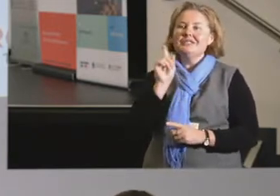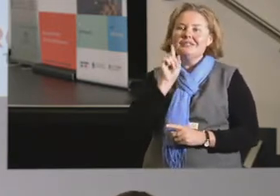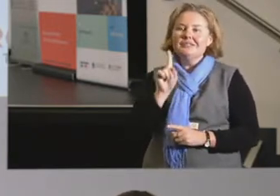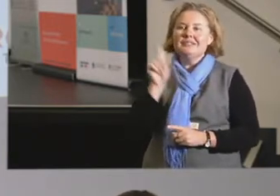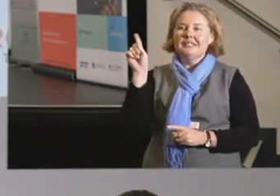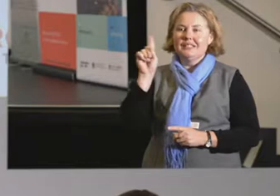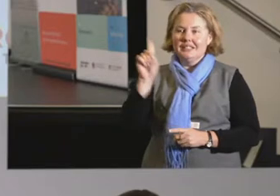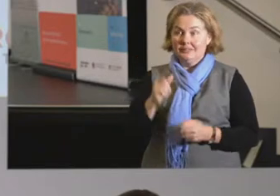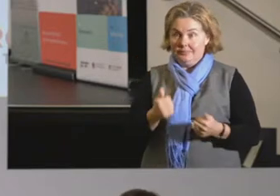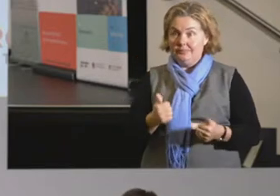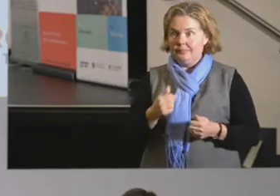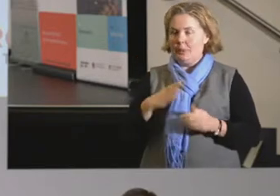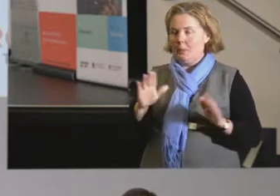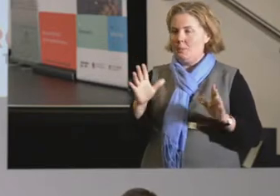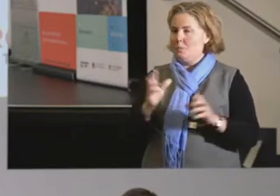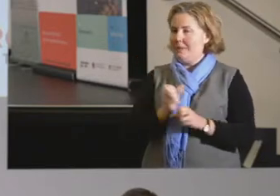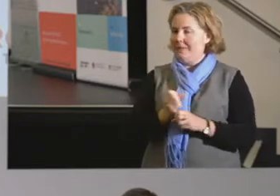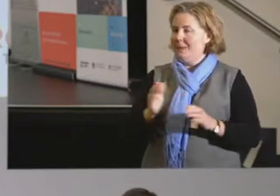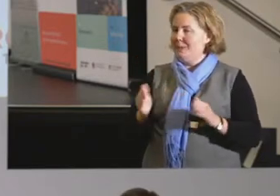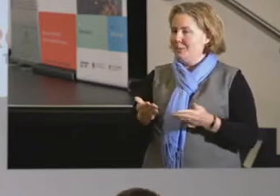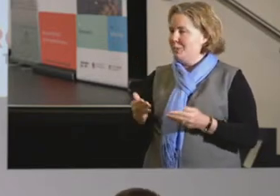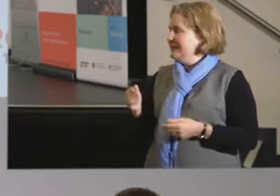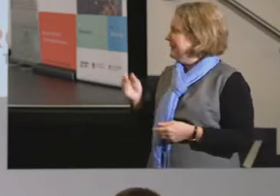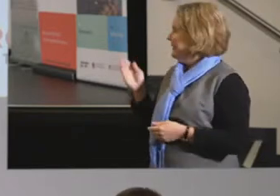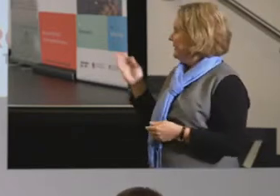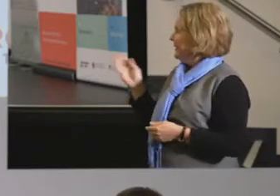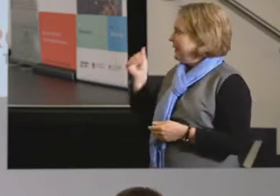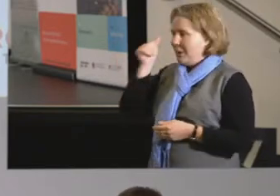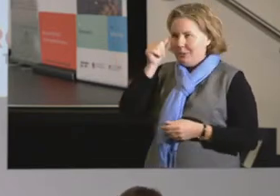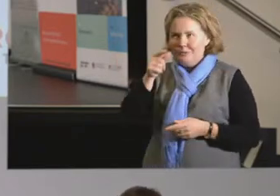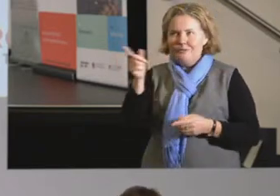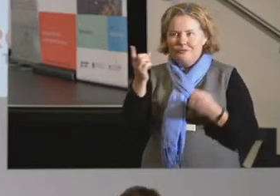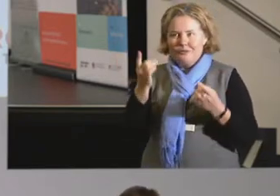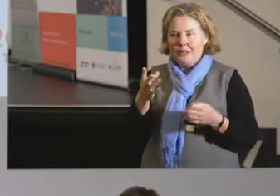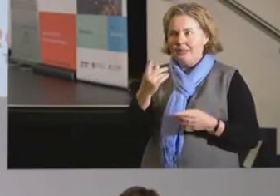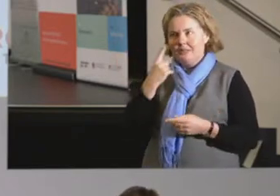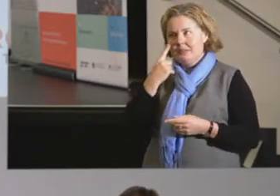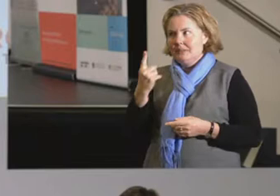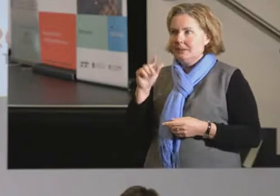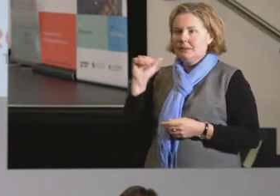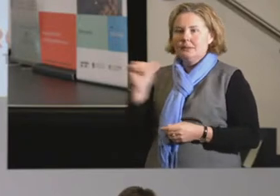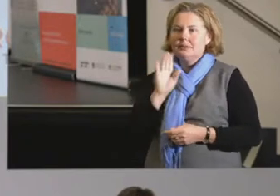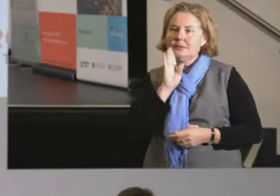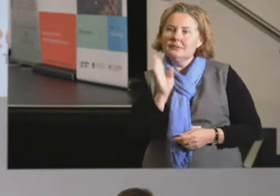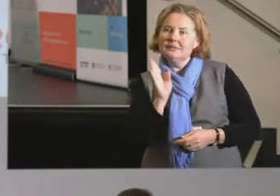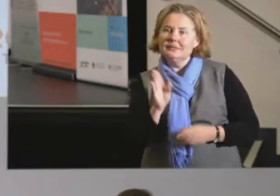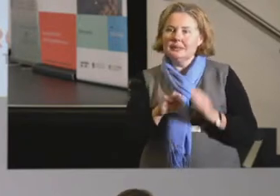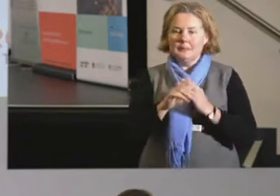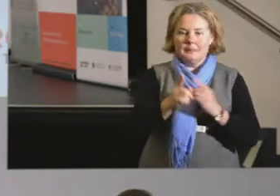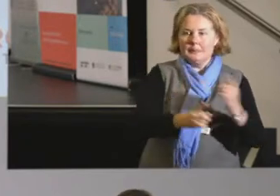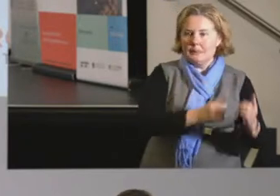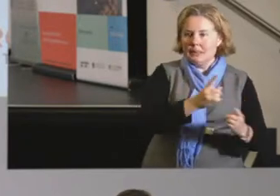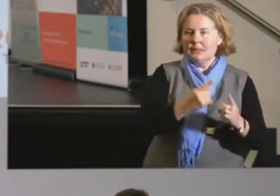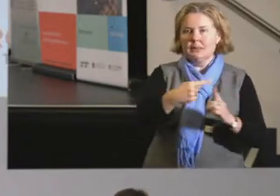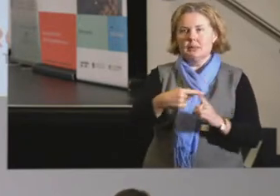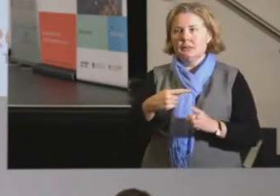just briefly introduce, because I know you will have come across all of the people here in the meetings